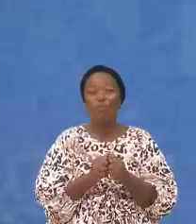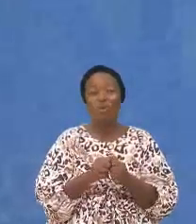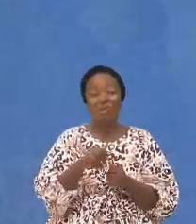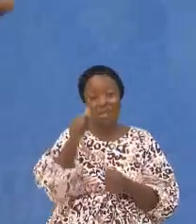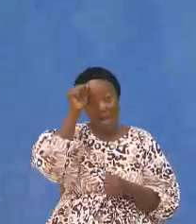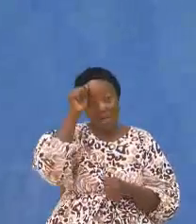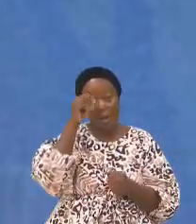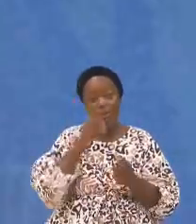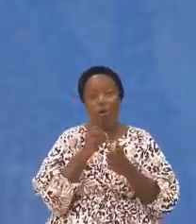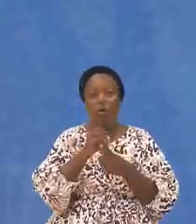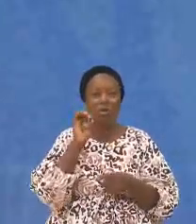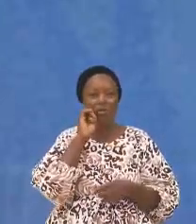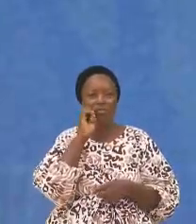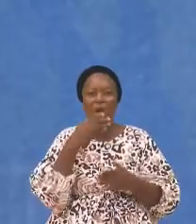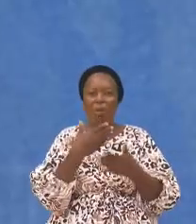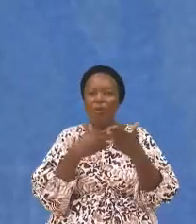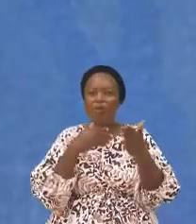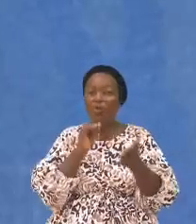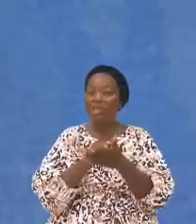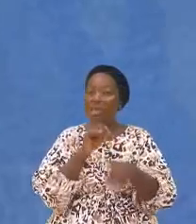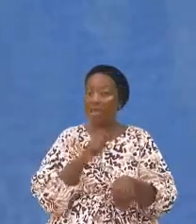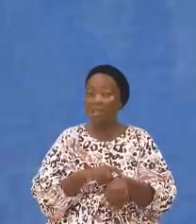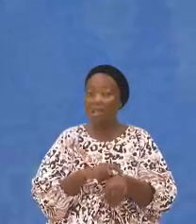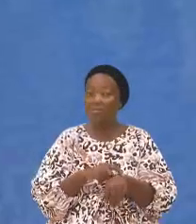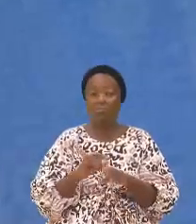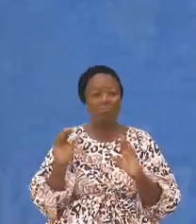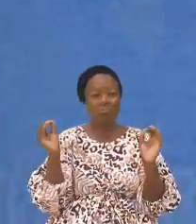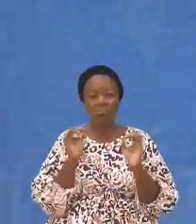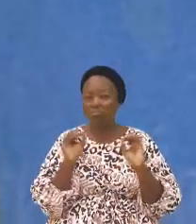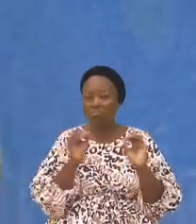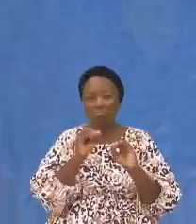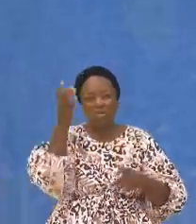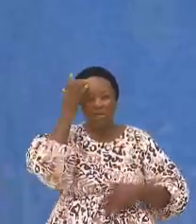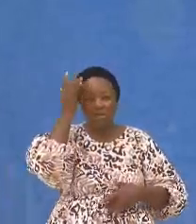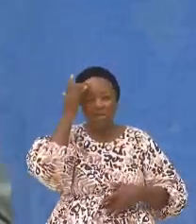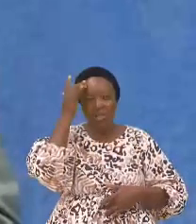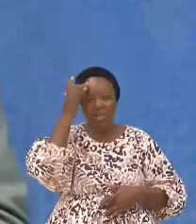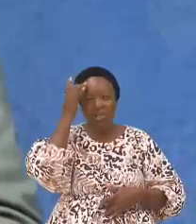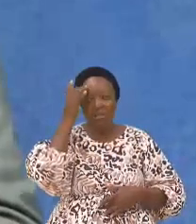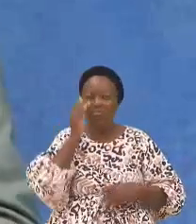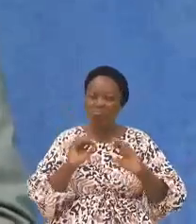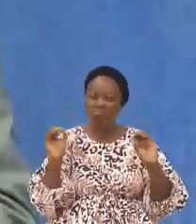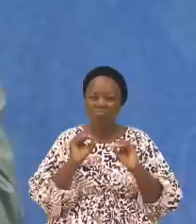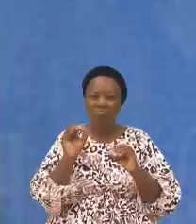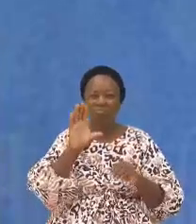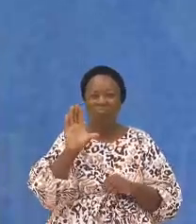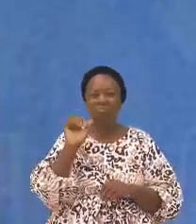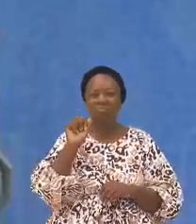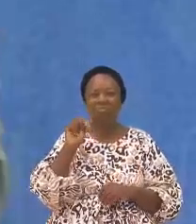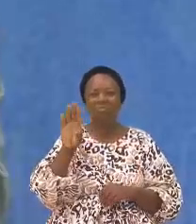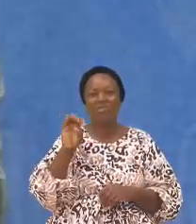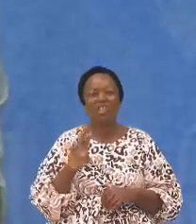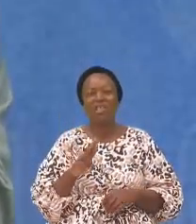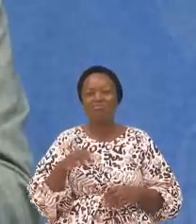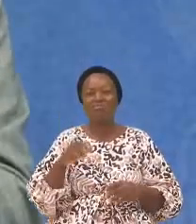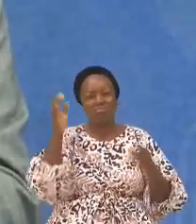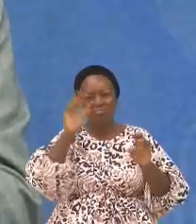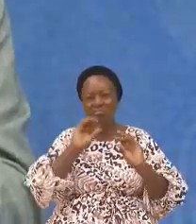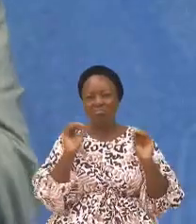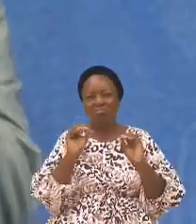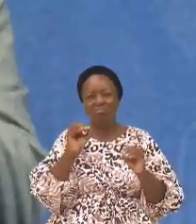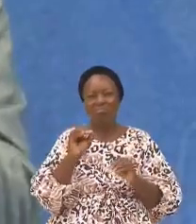no sin with Adam or Eve. Before that time, there was no